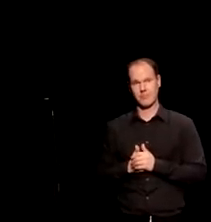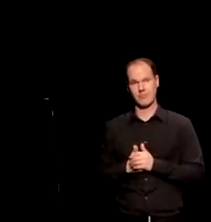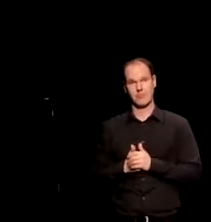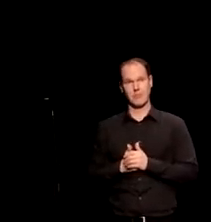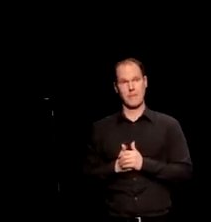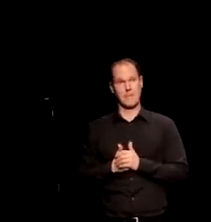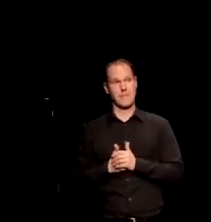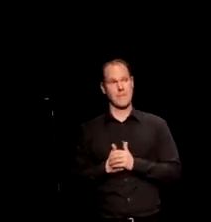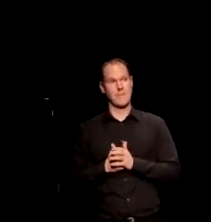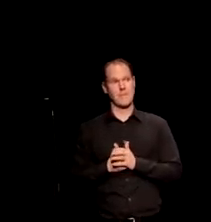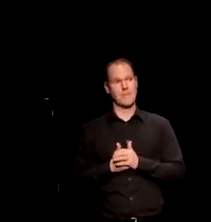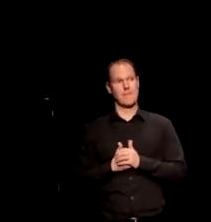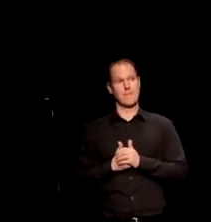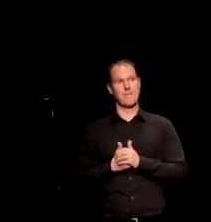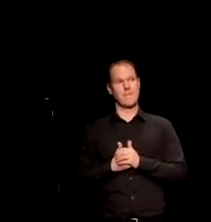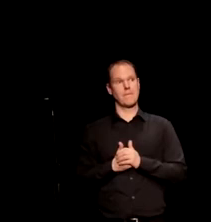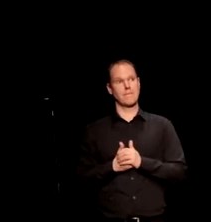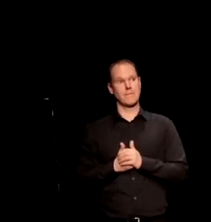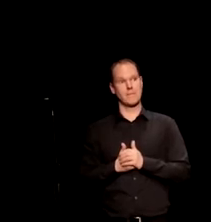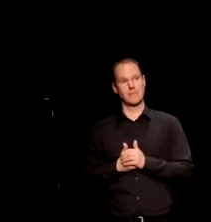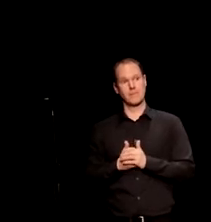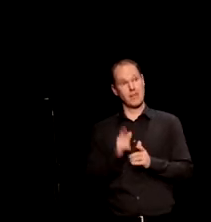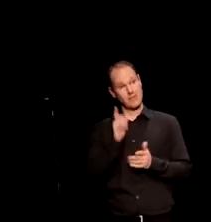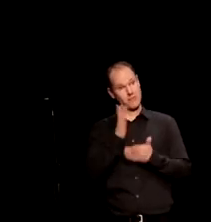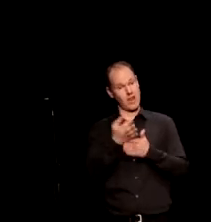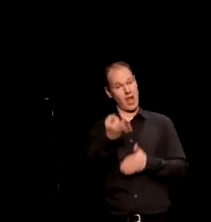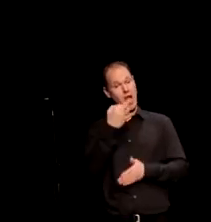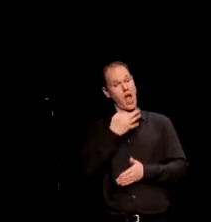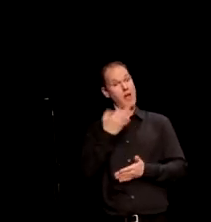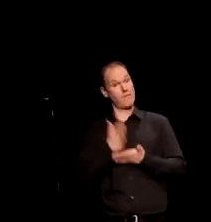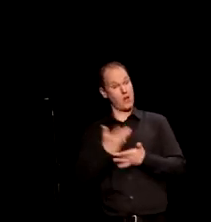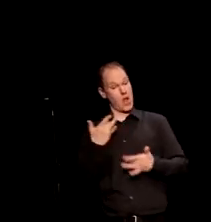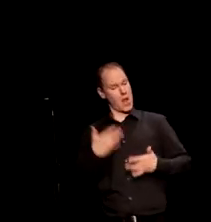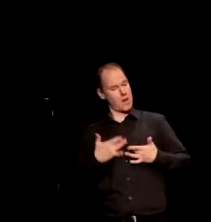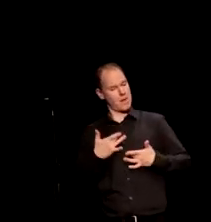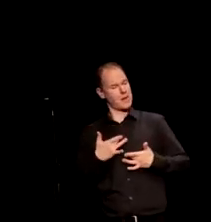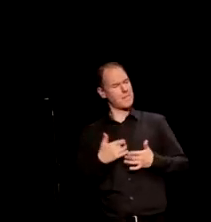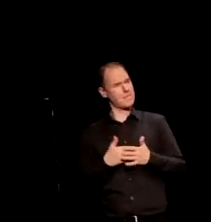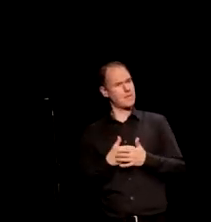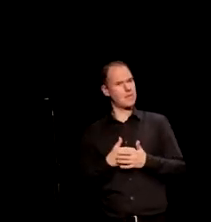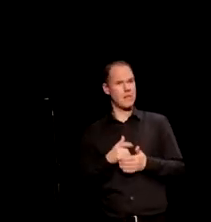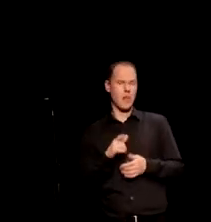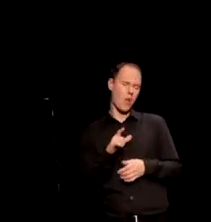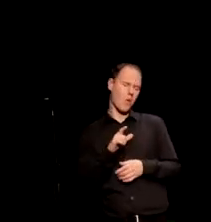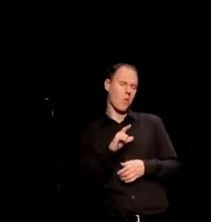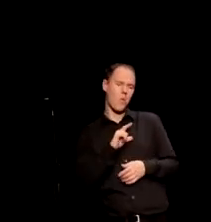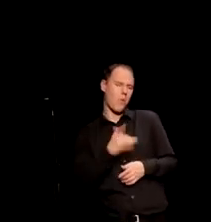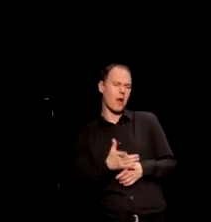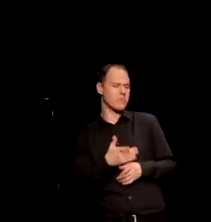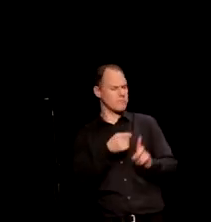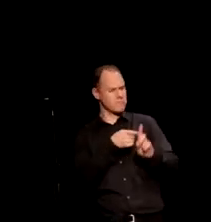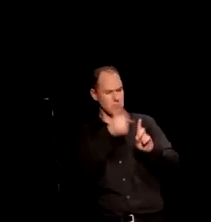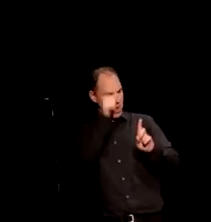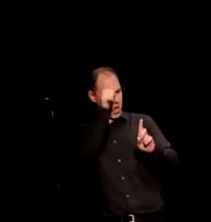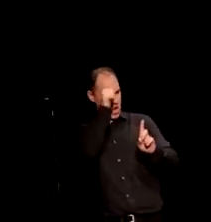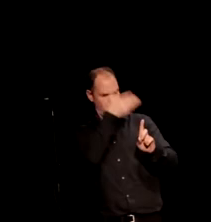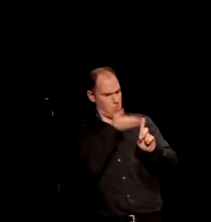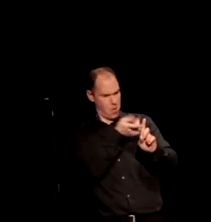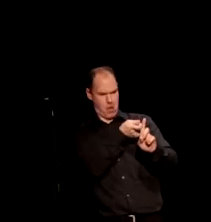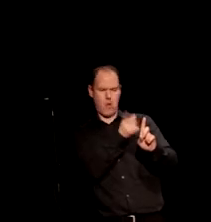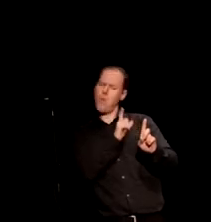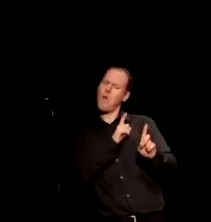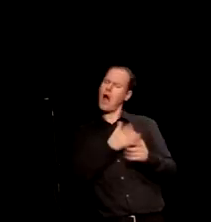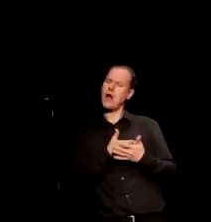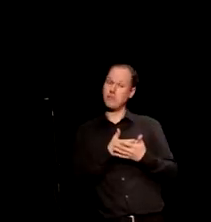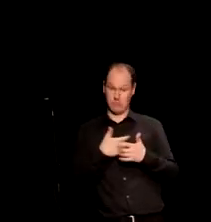And thanks to your question, actually, that's really interesting. Actually, why didn't I? Was a question that still worries me.